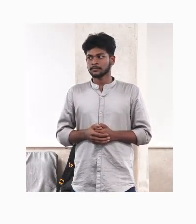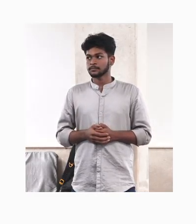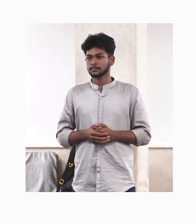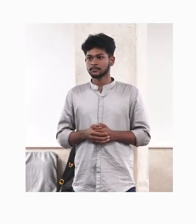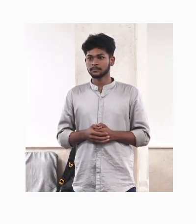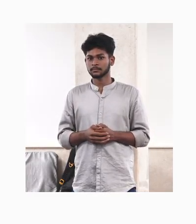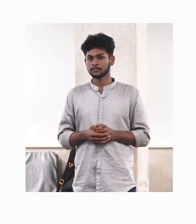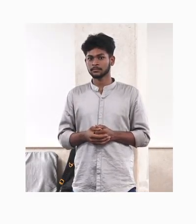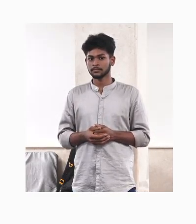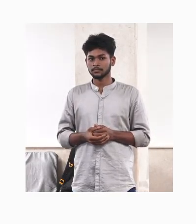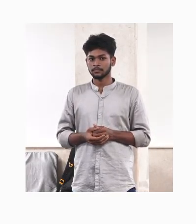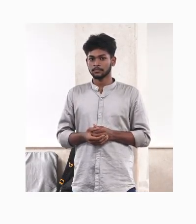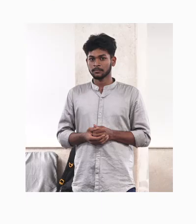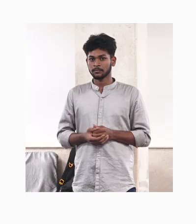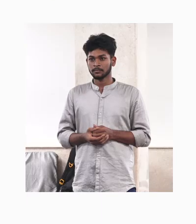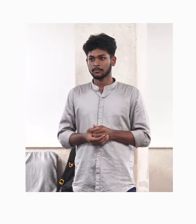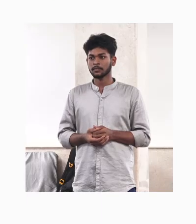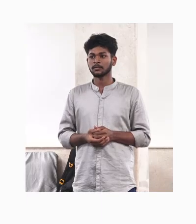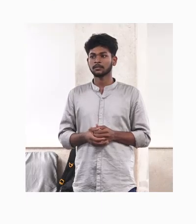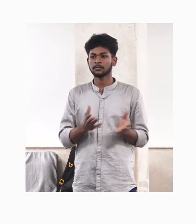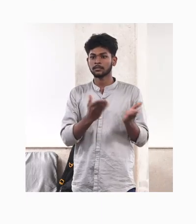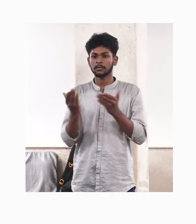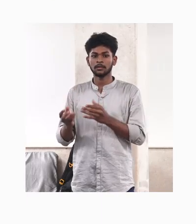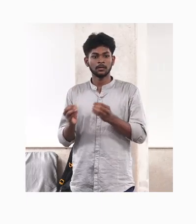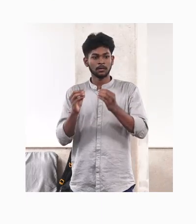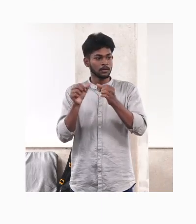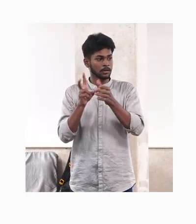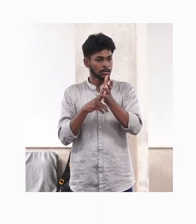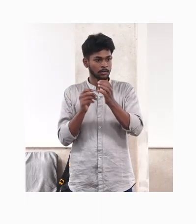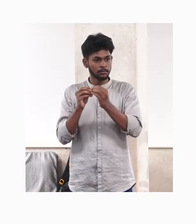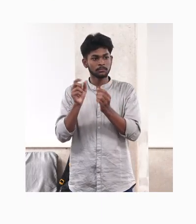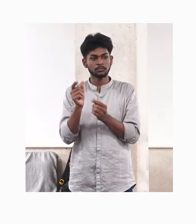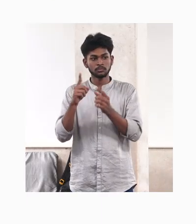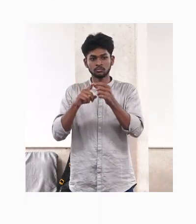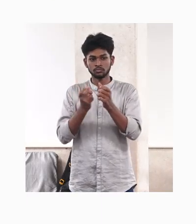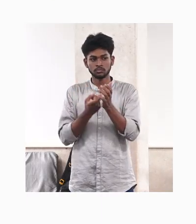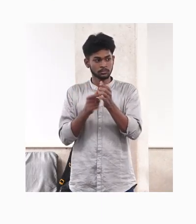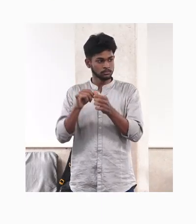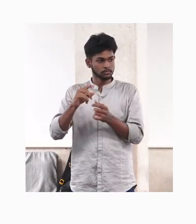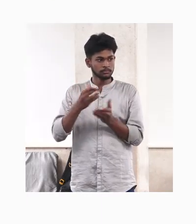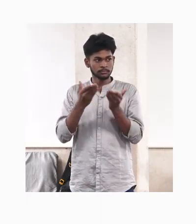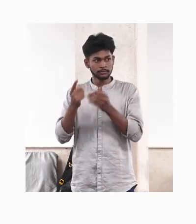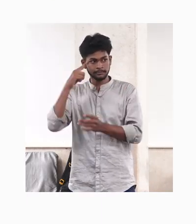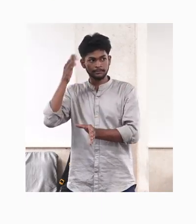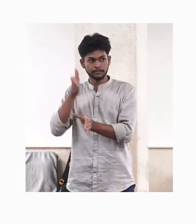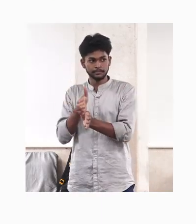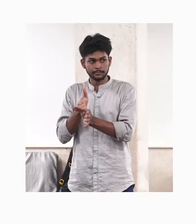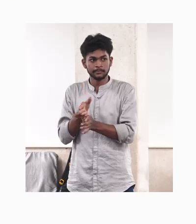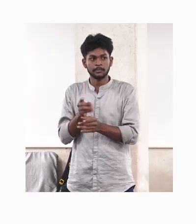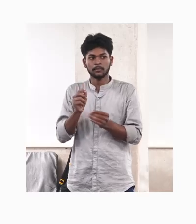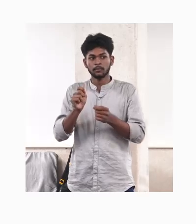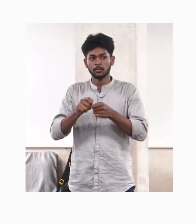Yes, please. I also invite onto stage Dr. Anbu Dorai, who's a psychiatrist with a flair on working on mental